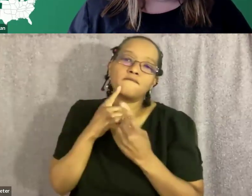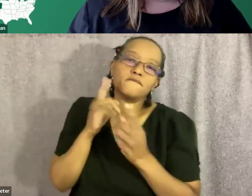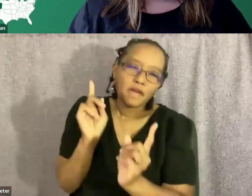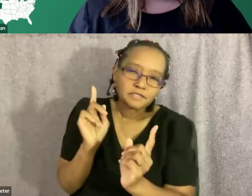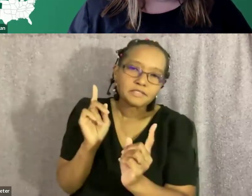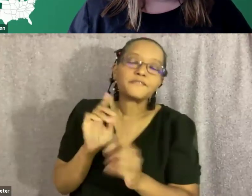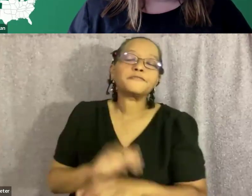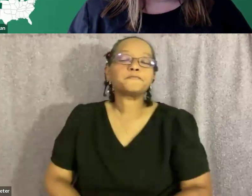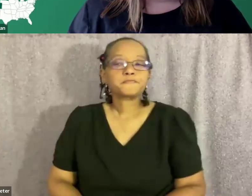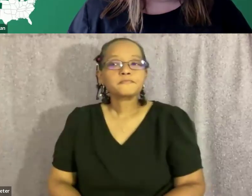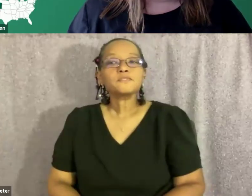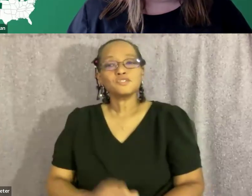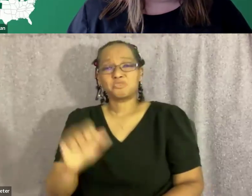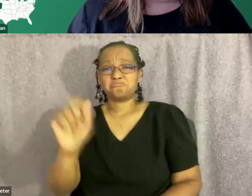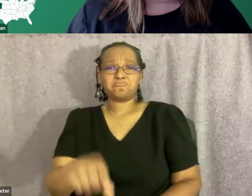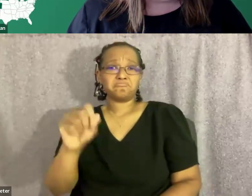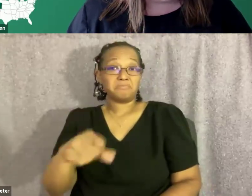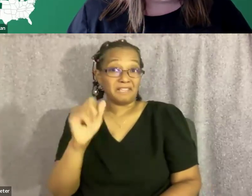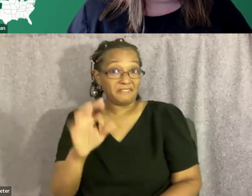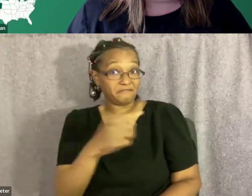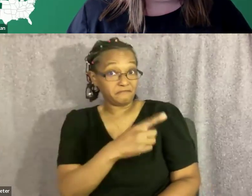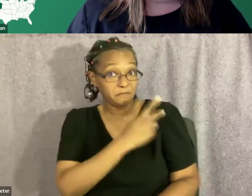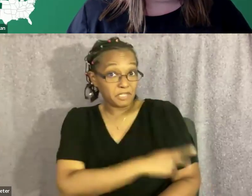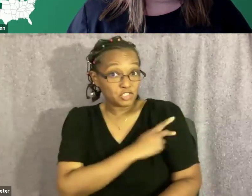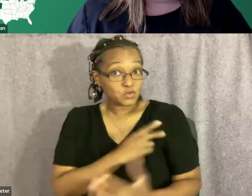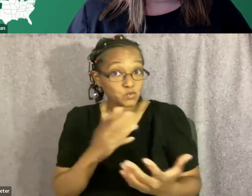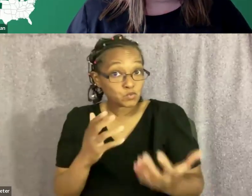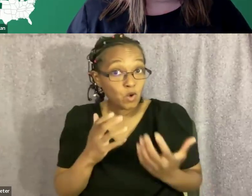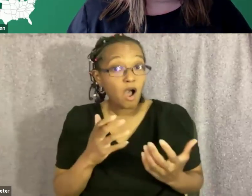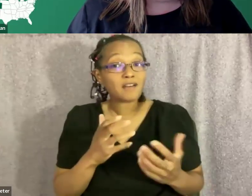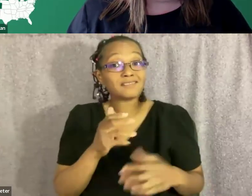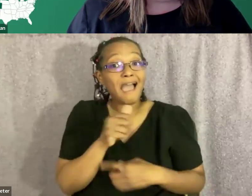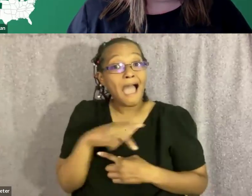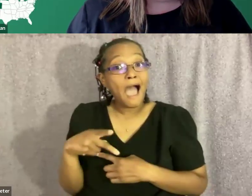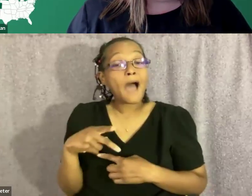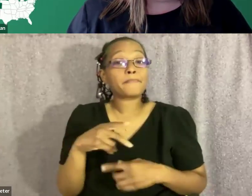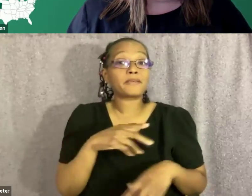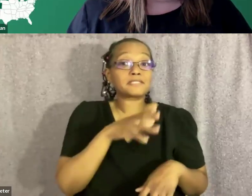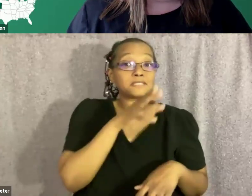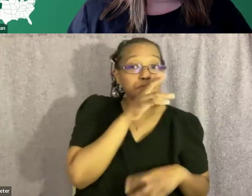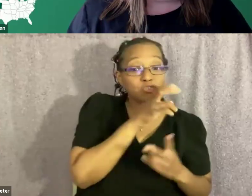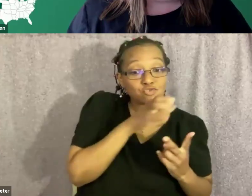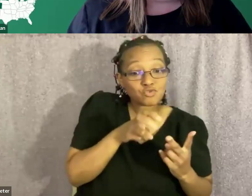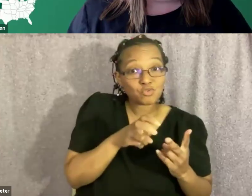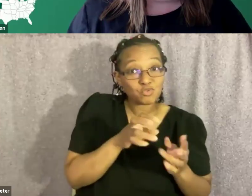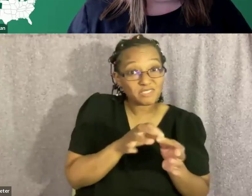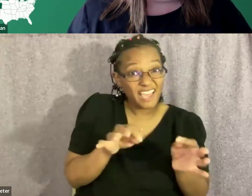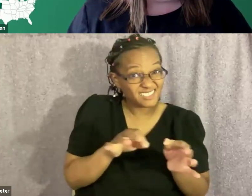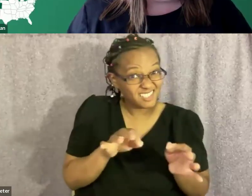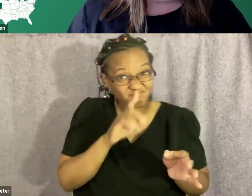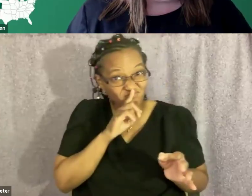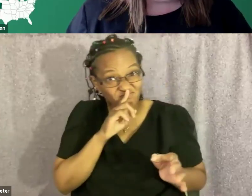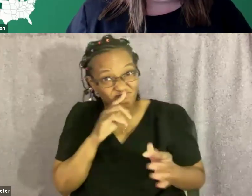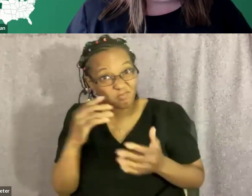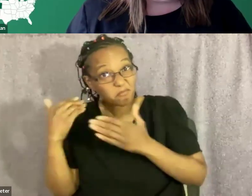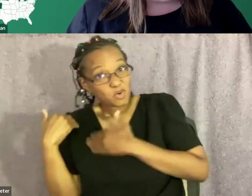I definitely would say if that's what they want, and it's not a burden to provide to do